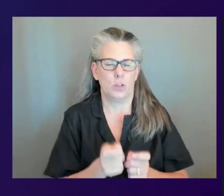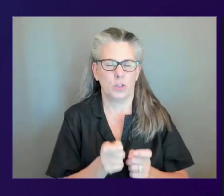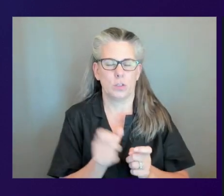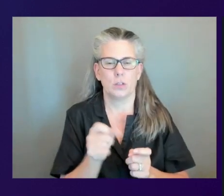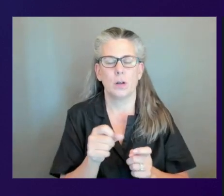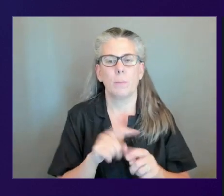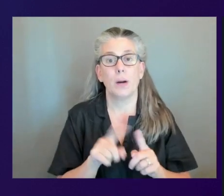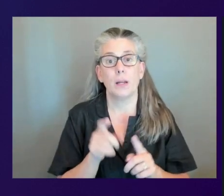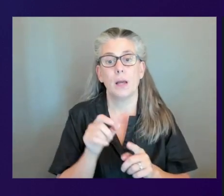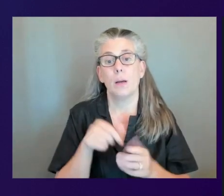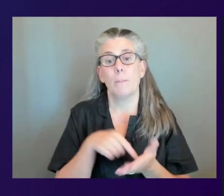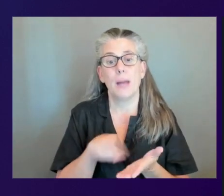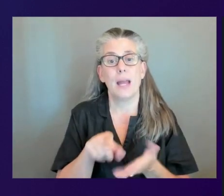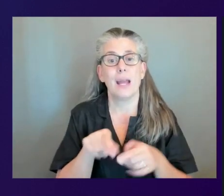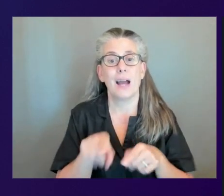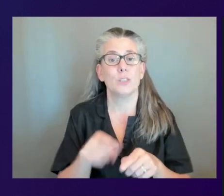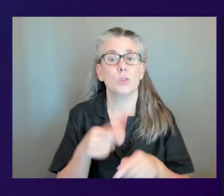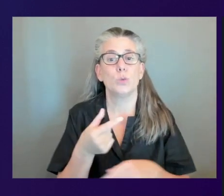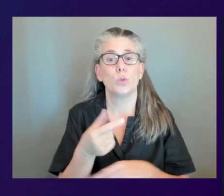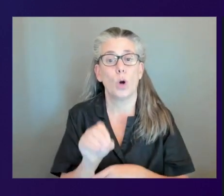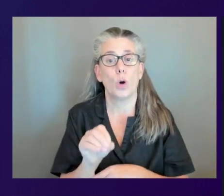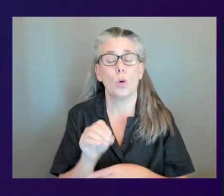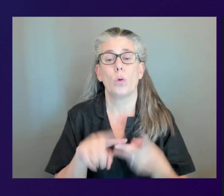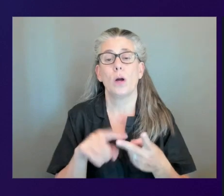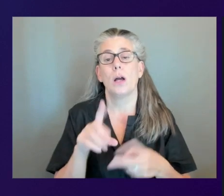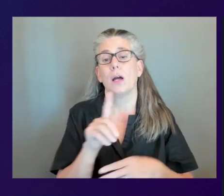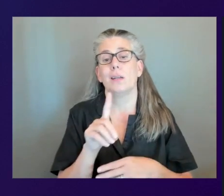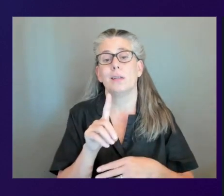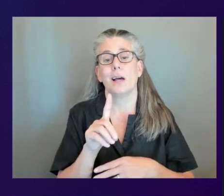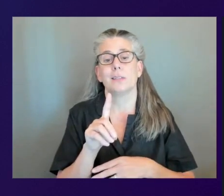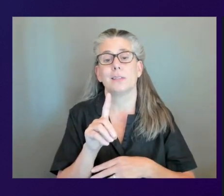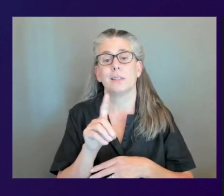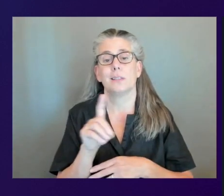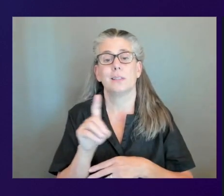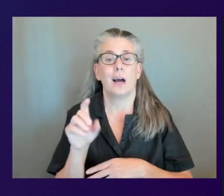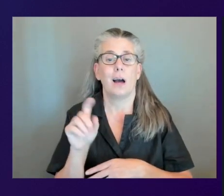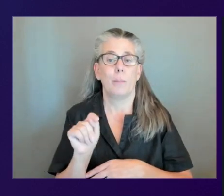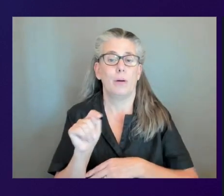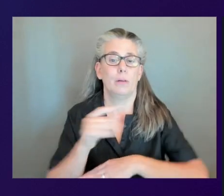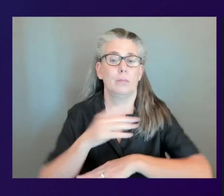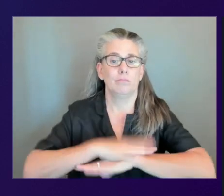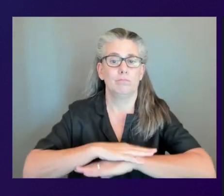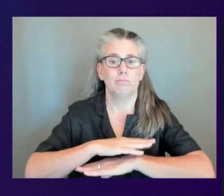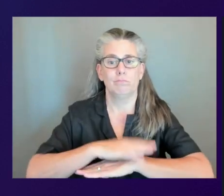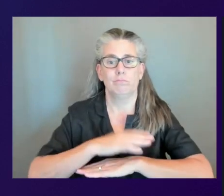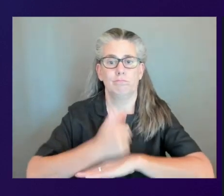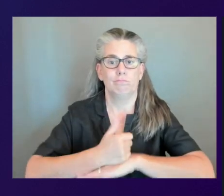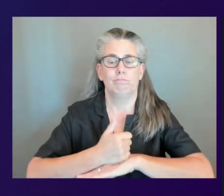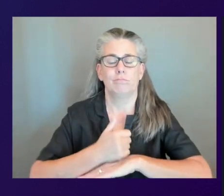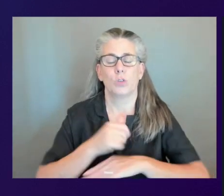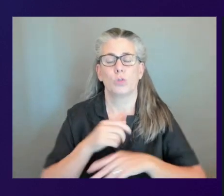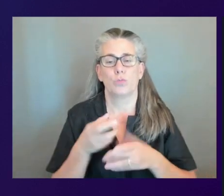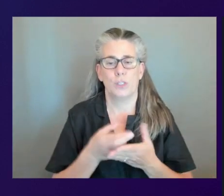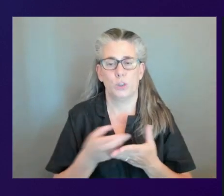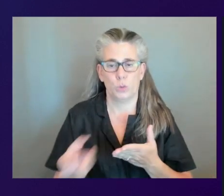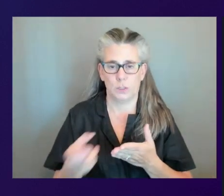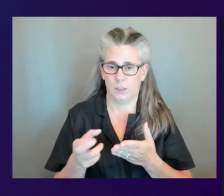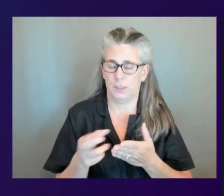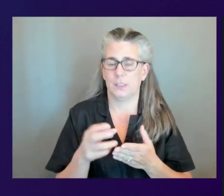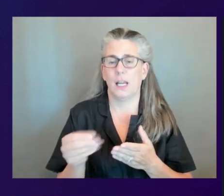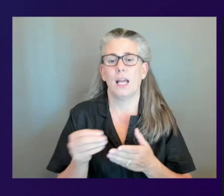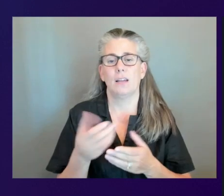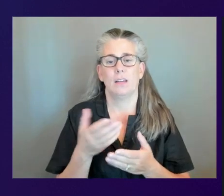You're getting that desktop compute resourcing. Those two together, I consider like a nice pair of managed compute